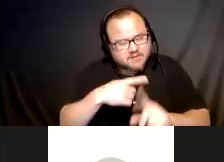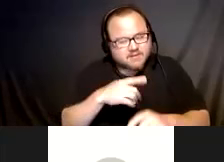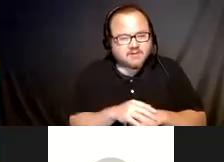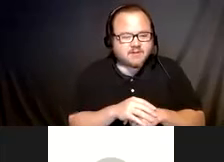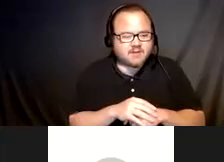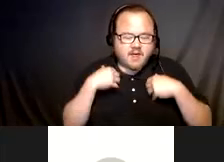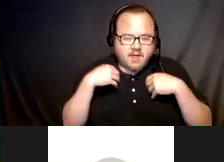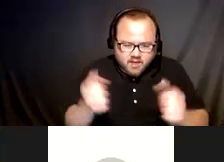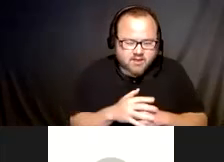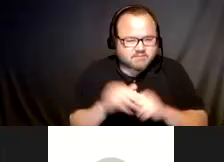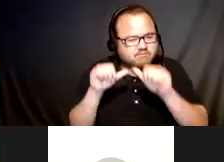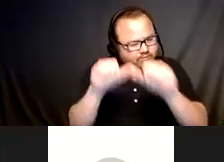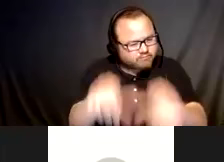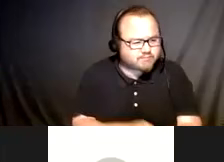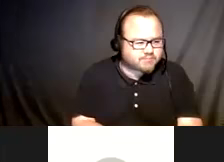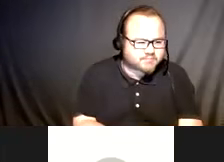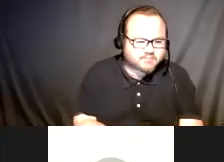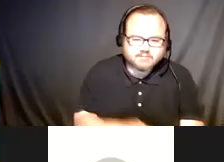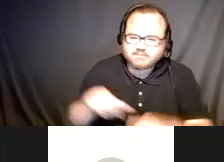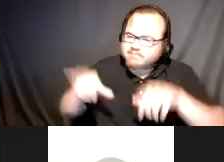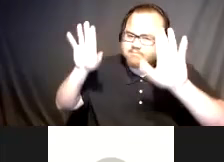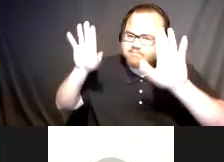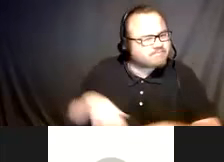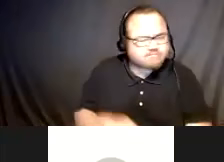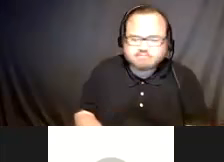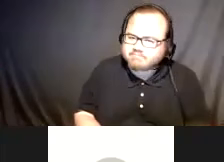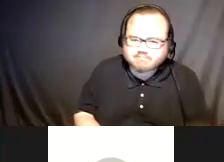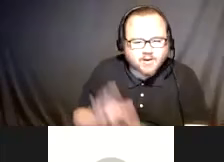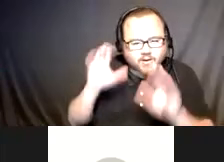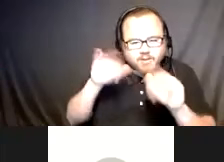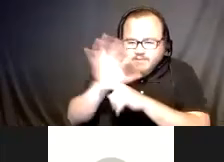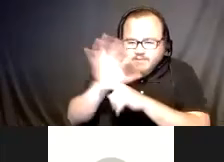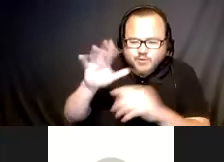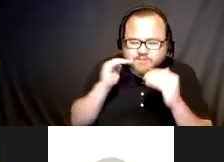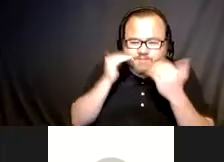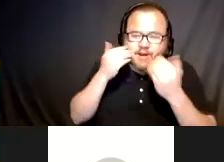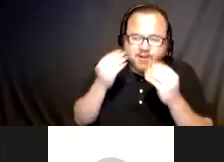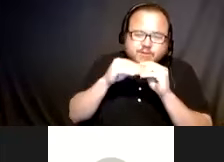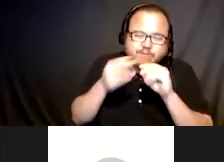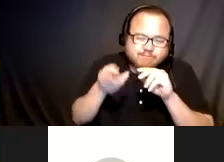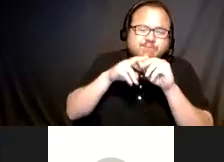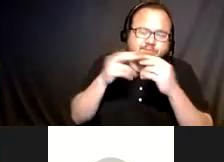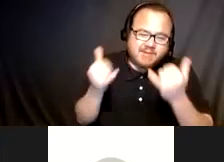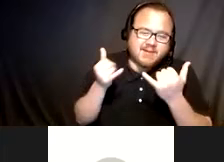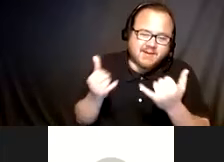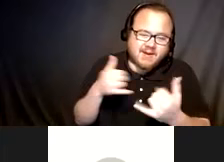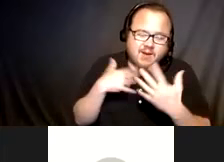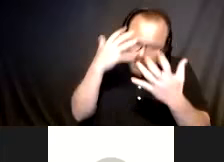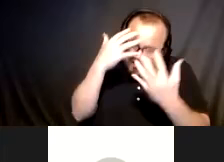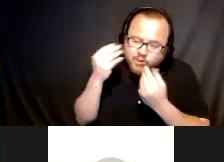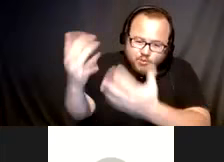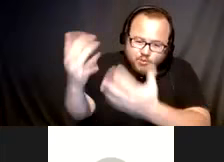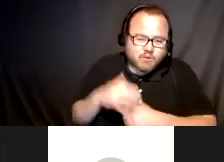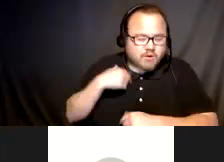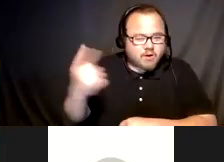happy. Bye. Don't give up. Hope this video makes you smile a little bit more today. Just want to let you know that we are